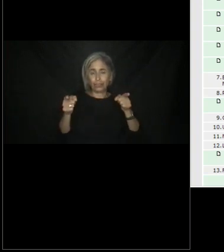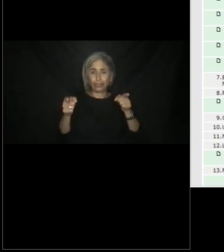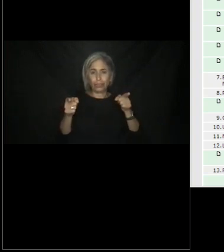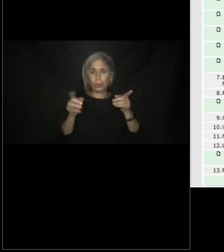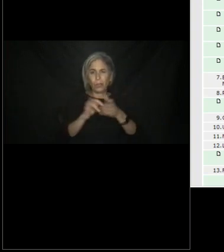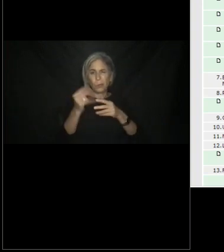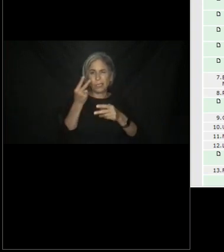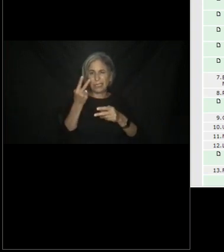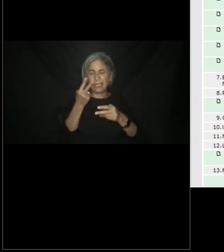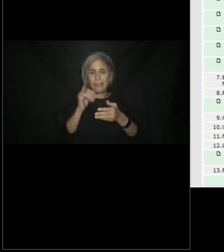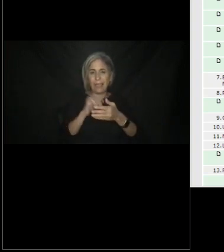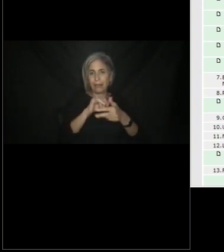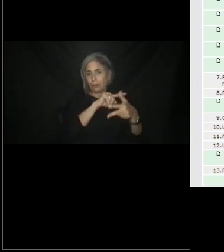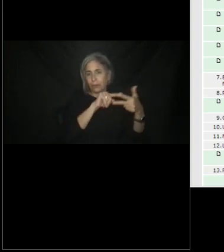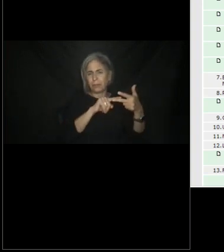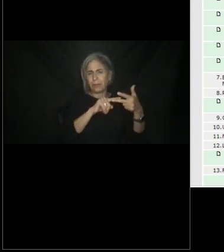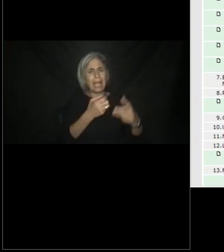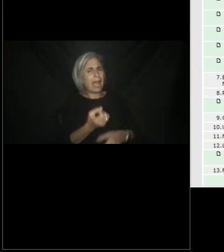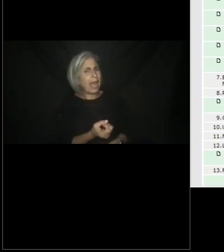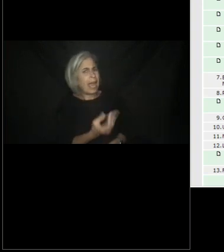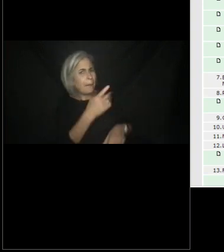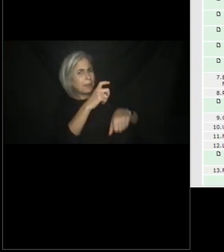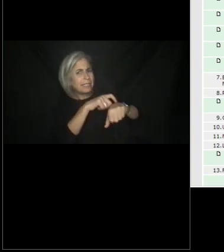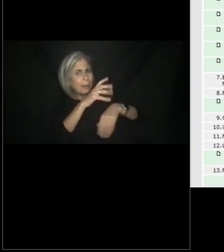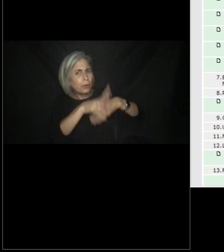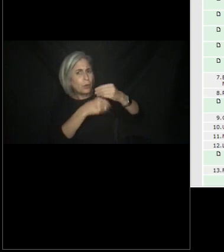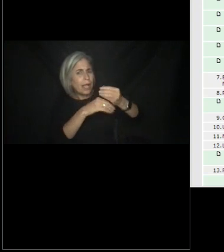see. And how much time would that add to the